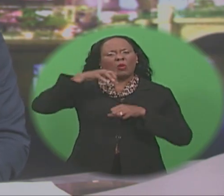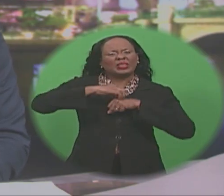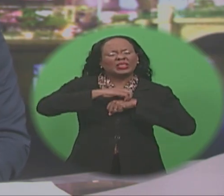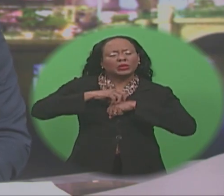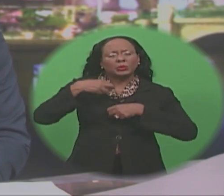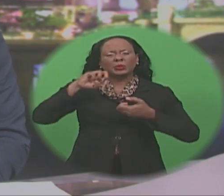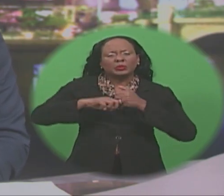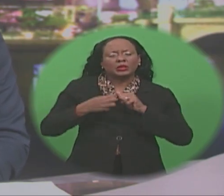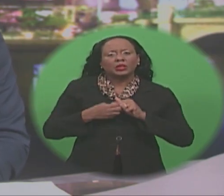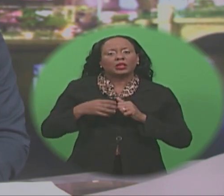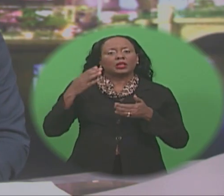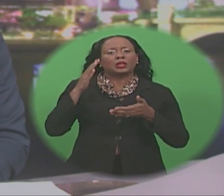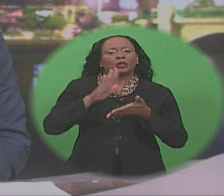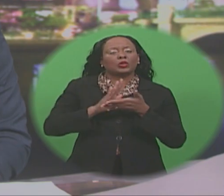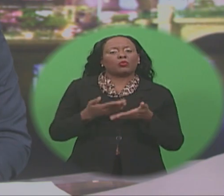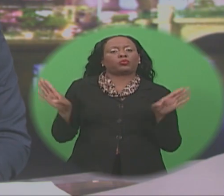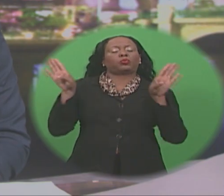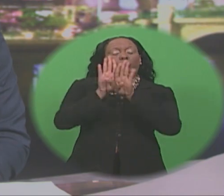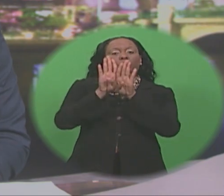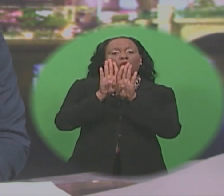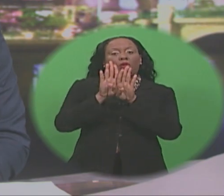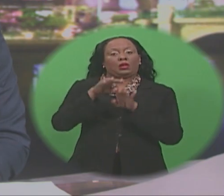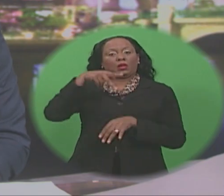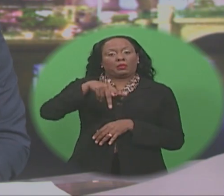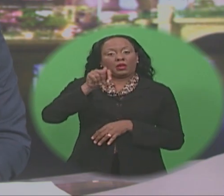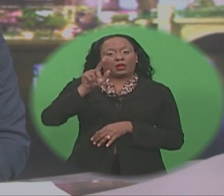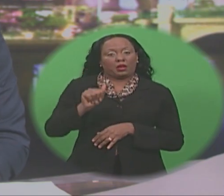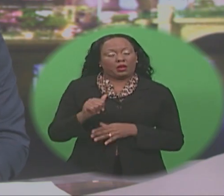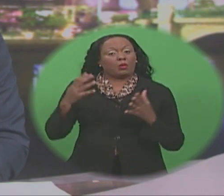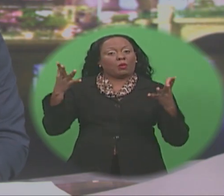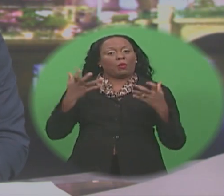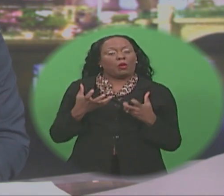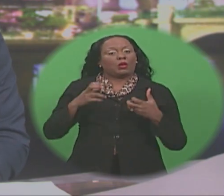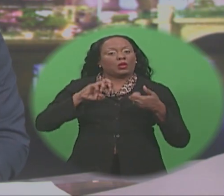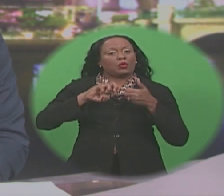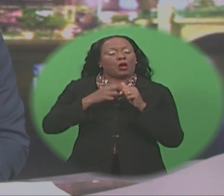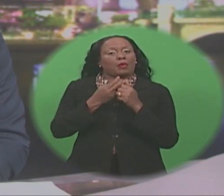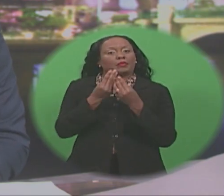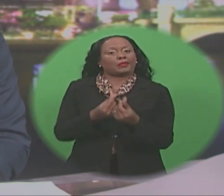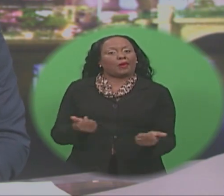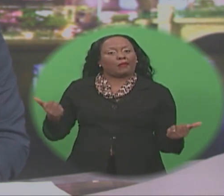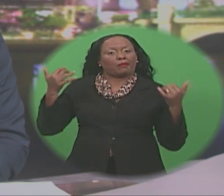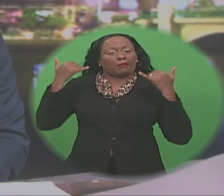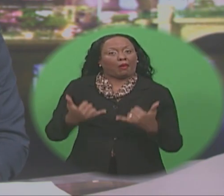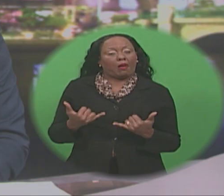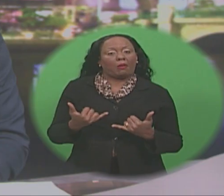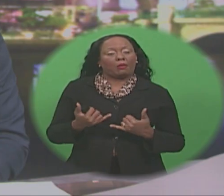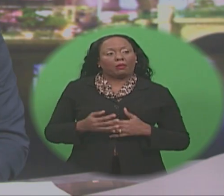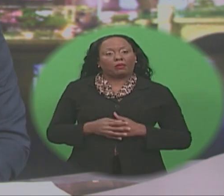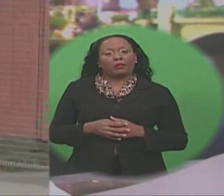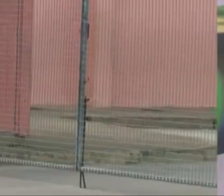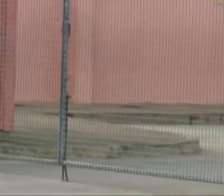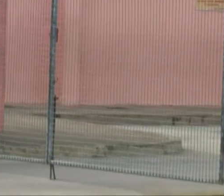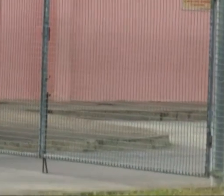being closed for the remainder of this week. And the Parent Teachers Association wants something to be done immediately to rectify the